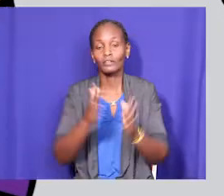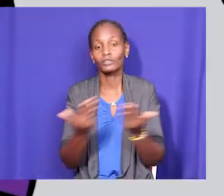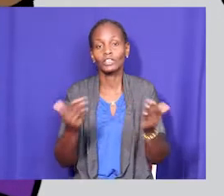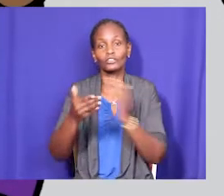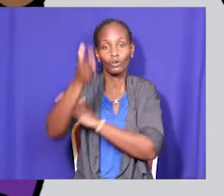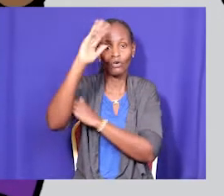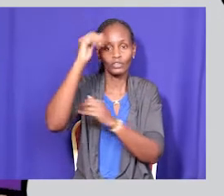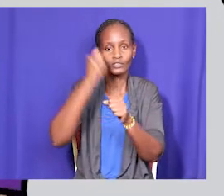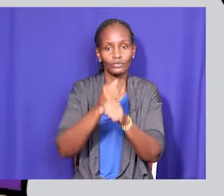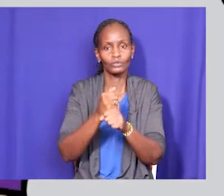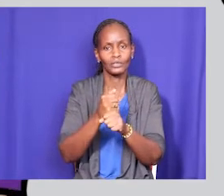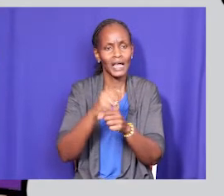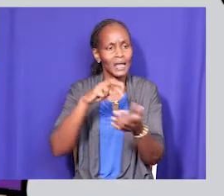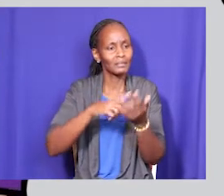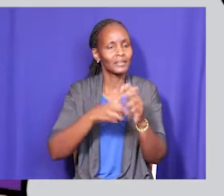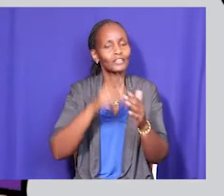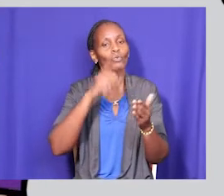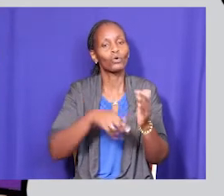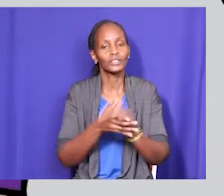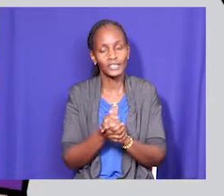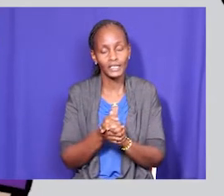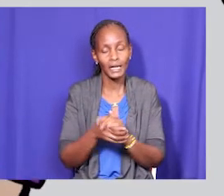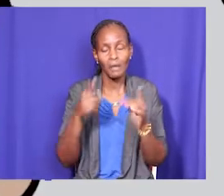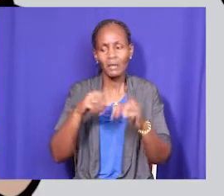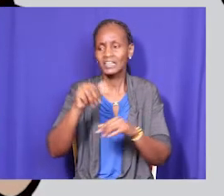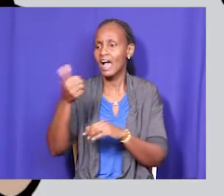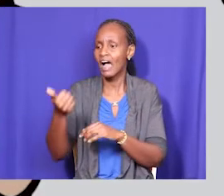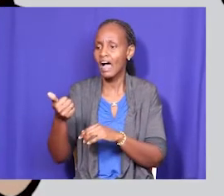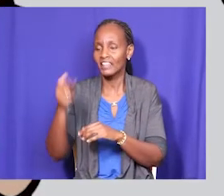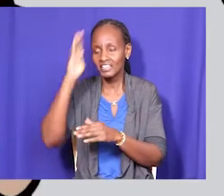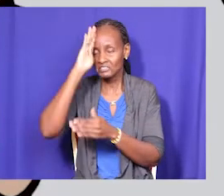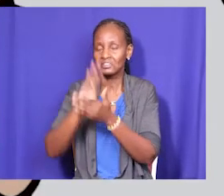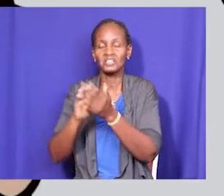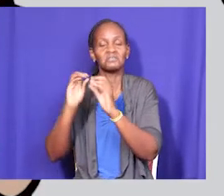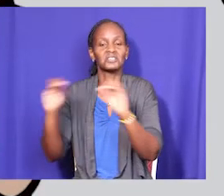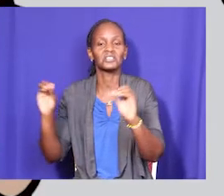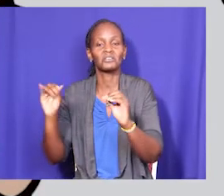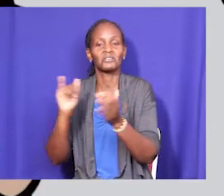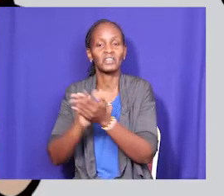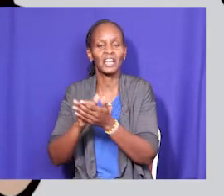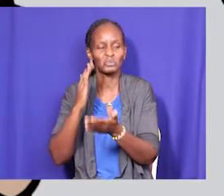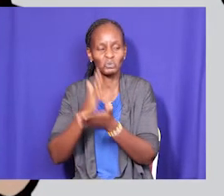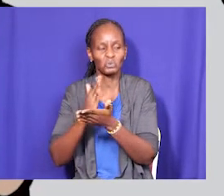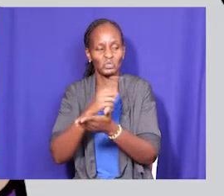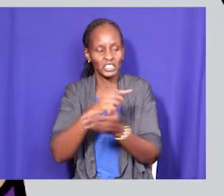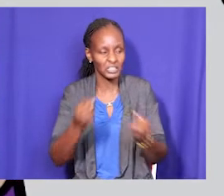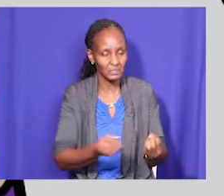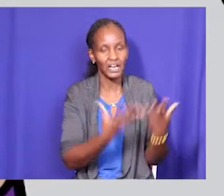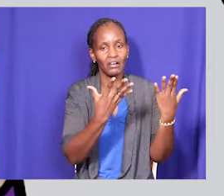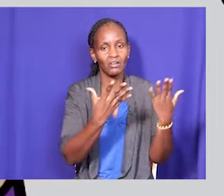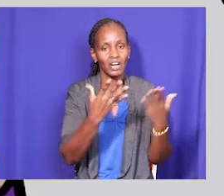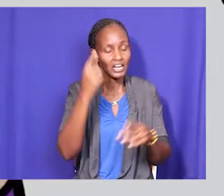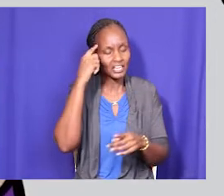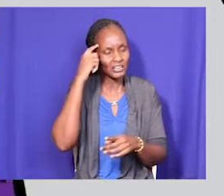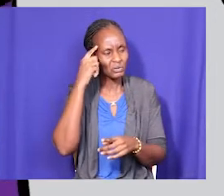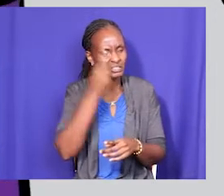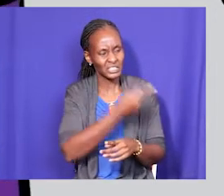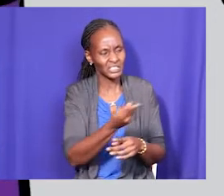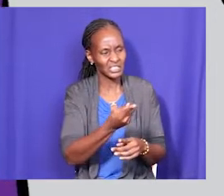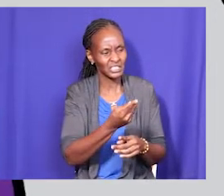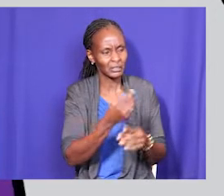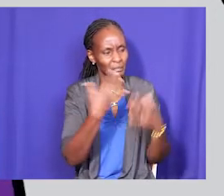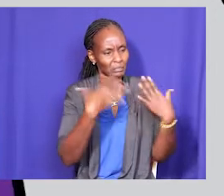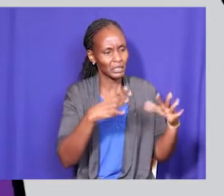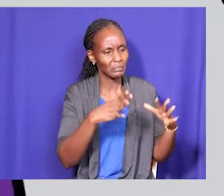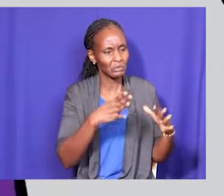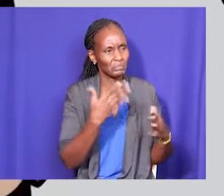mean? But others in the crowd didn't believe that it was really a miracle and thought the believers were just